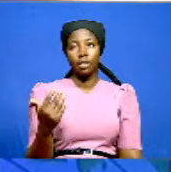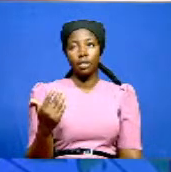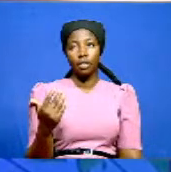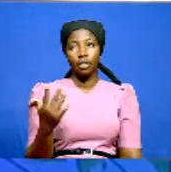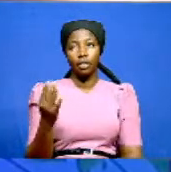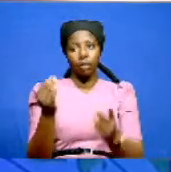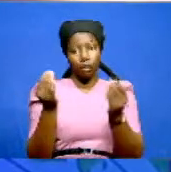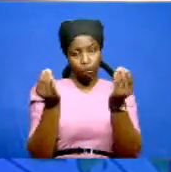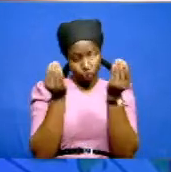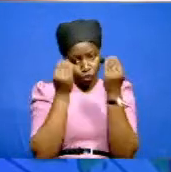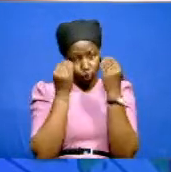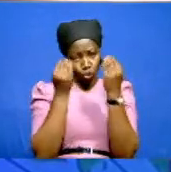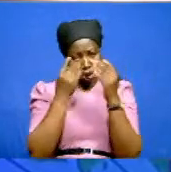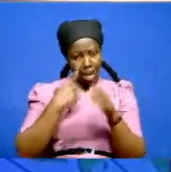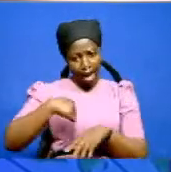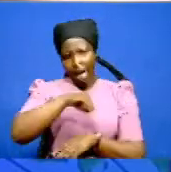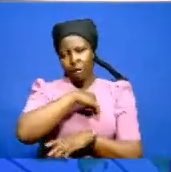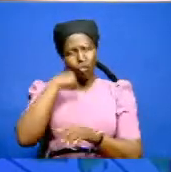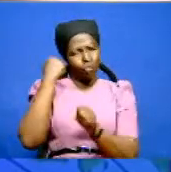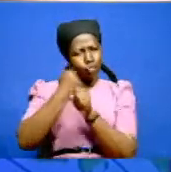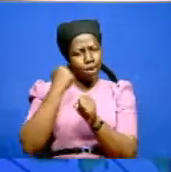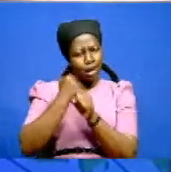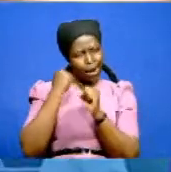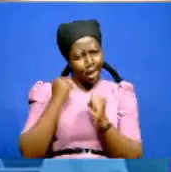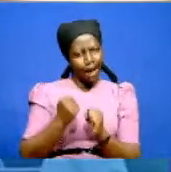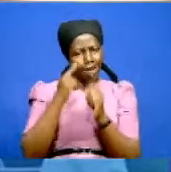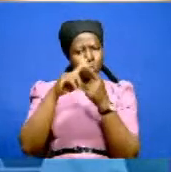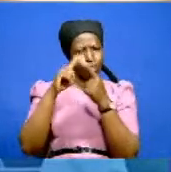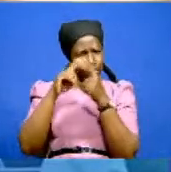taught us to strive to achieve,